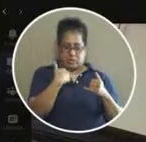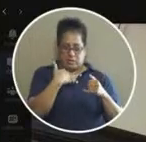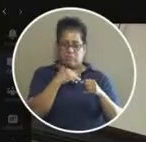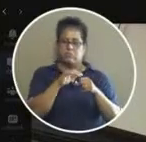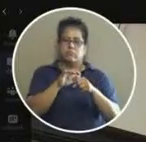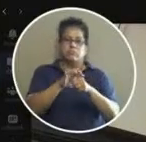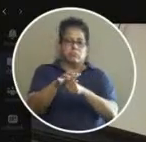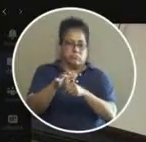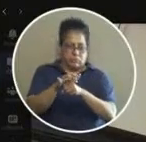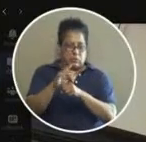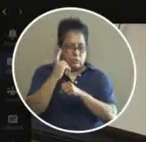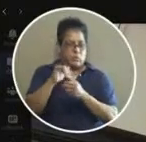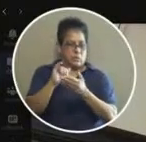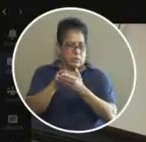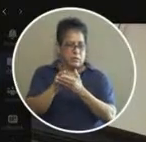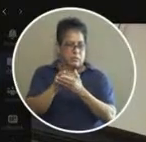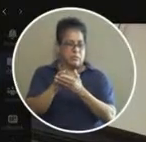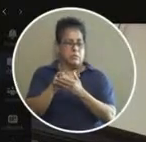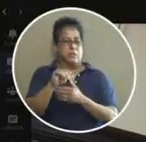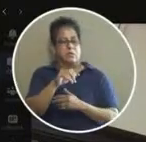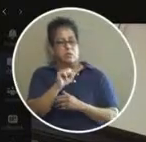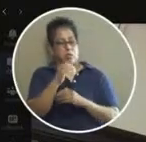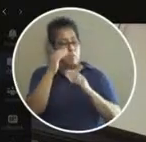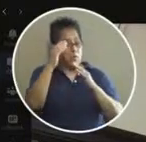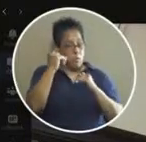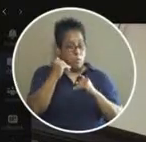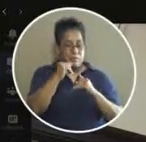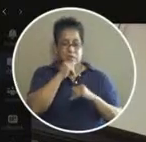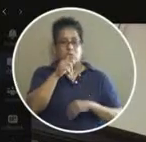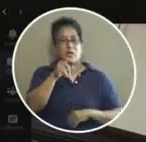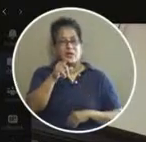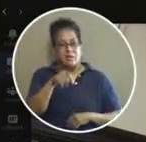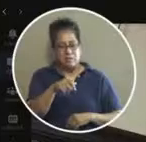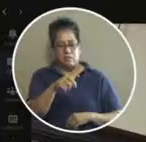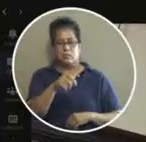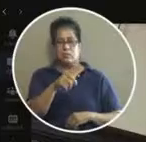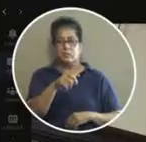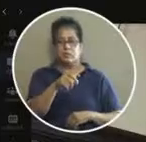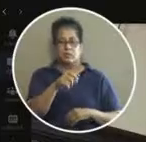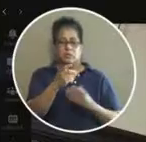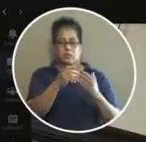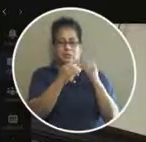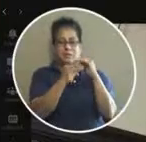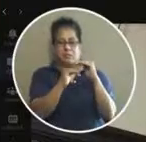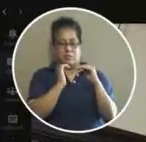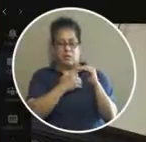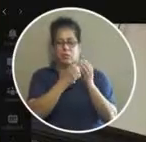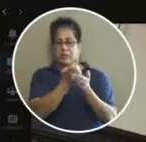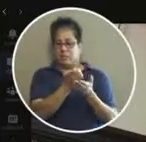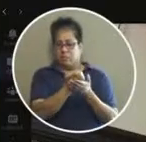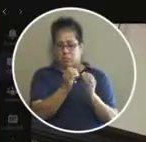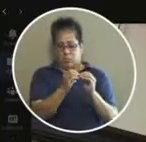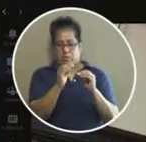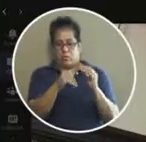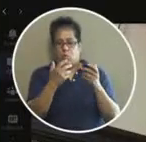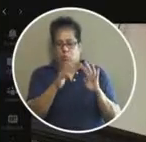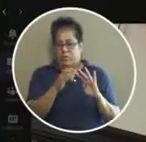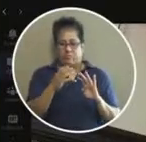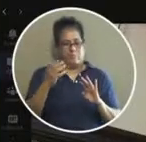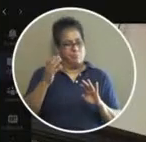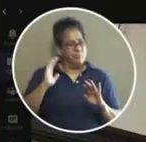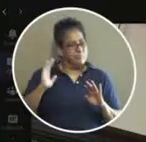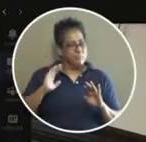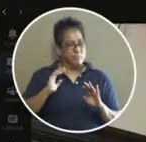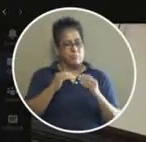capacity for that. So I would hope that we don't have to restrict our economy any more than we have in the past,